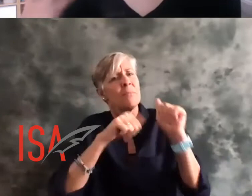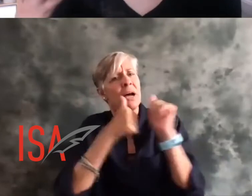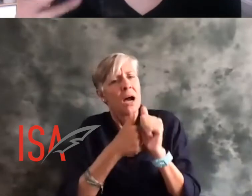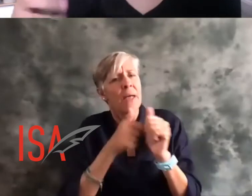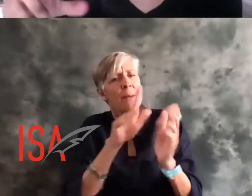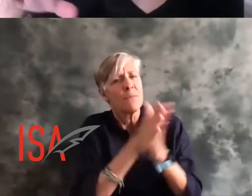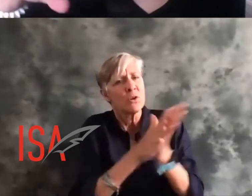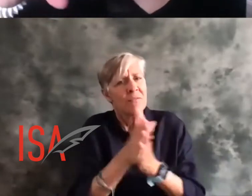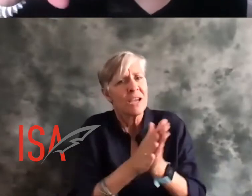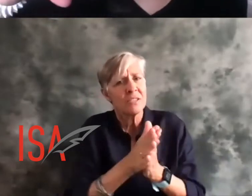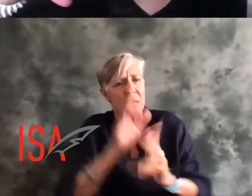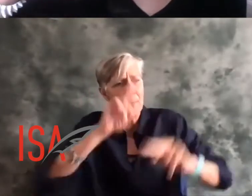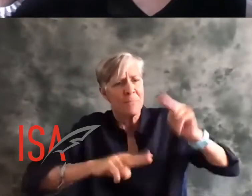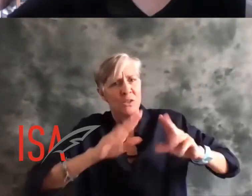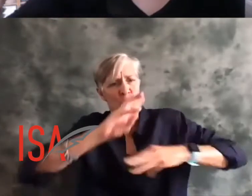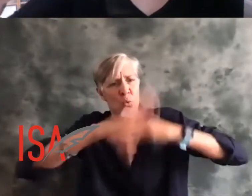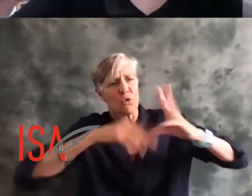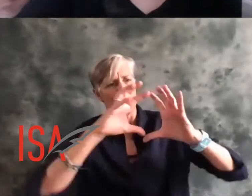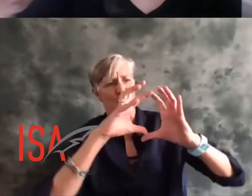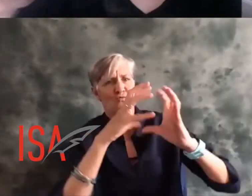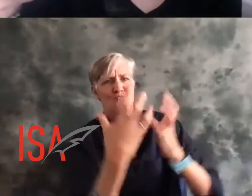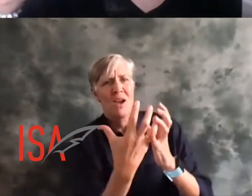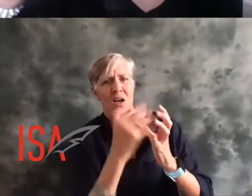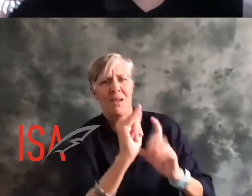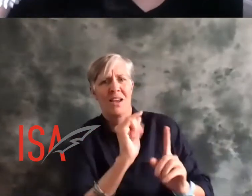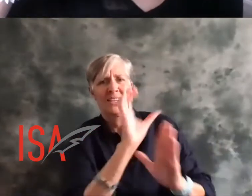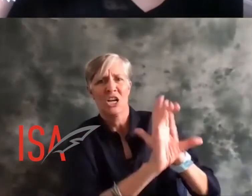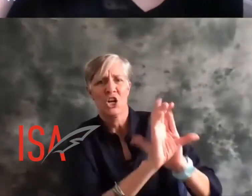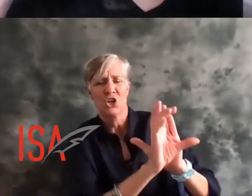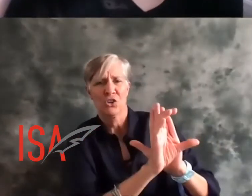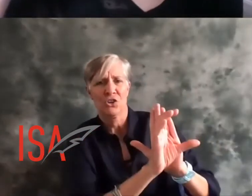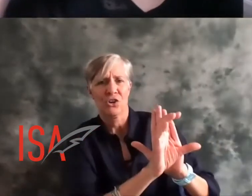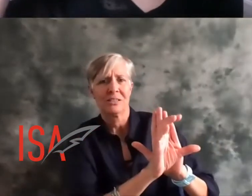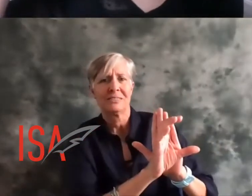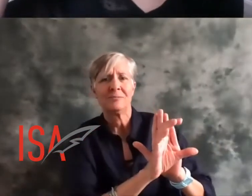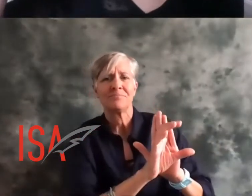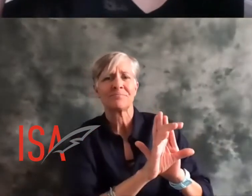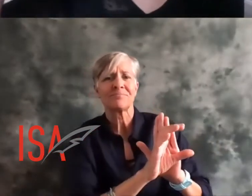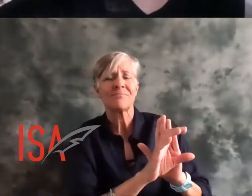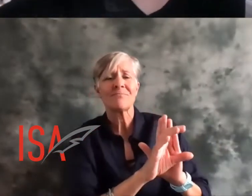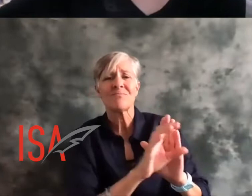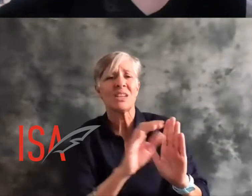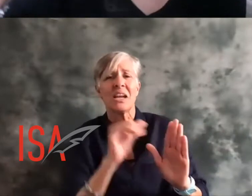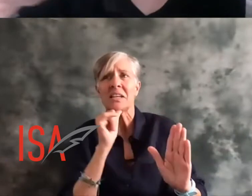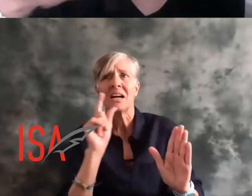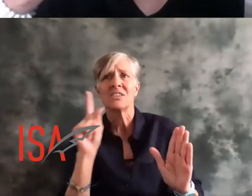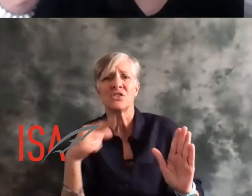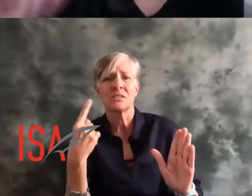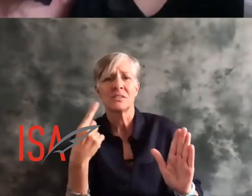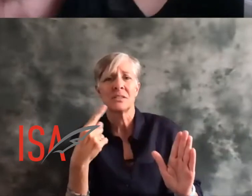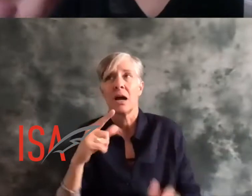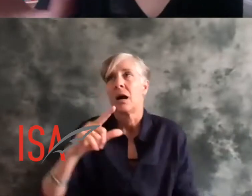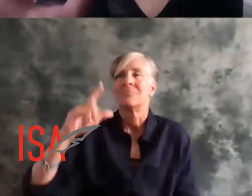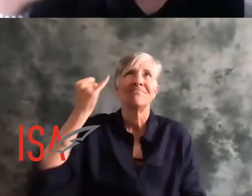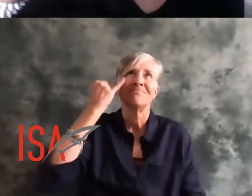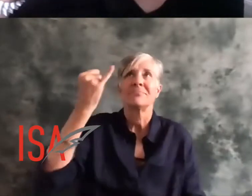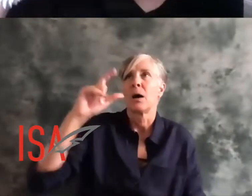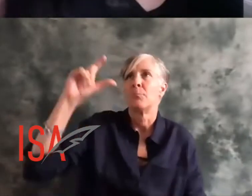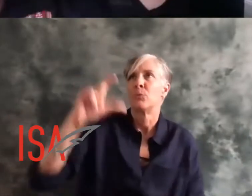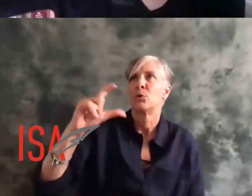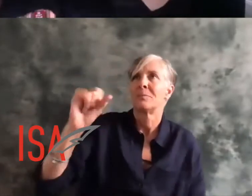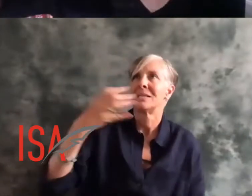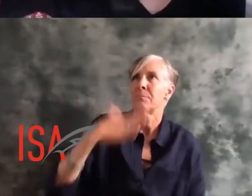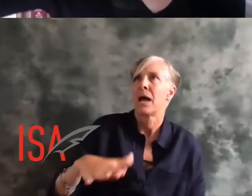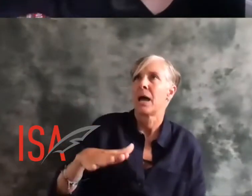world around them, so that you're pivoting from the person, the Muslim is bad,